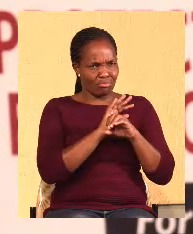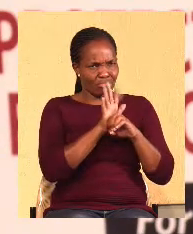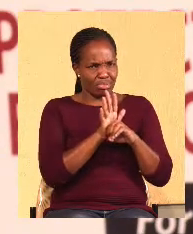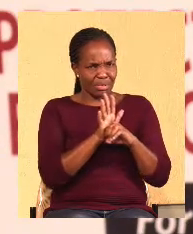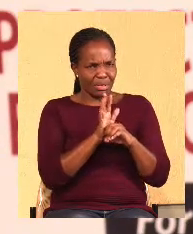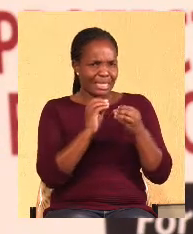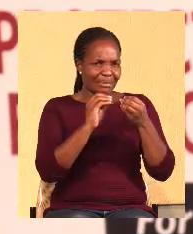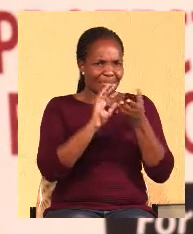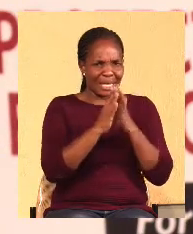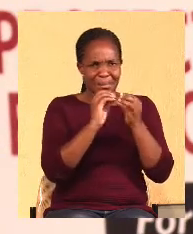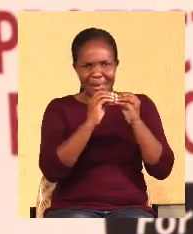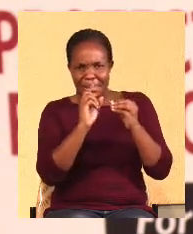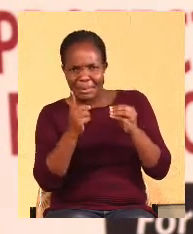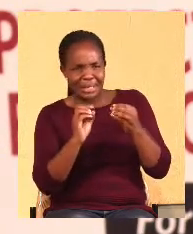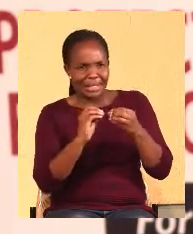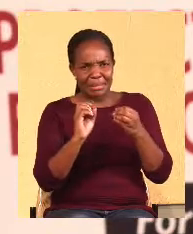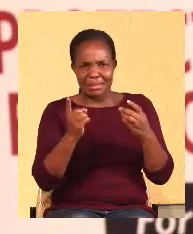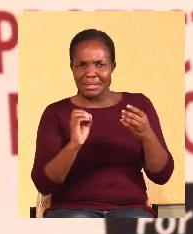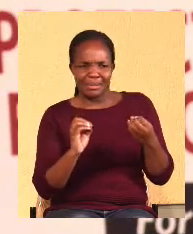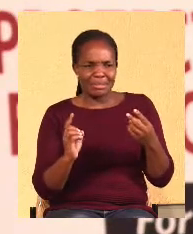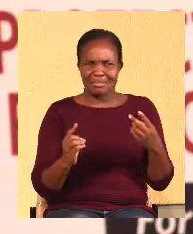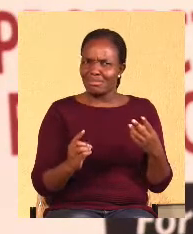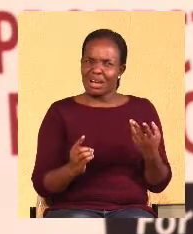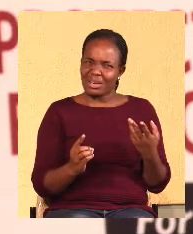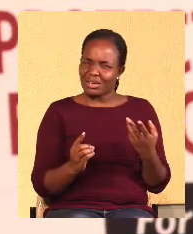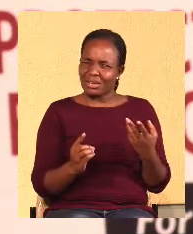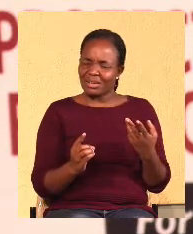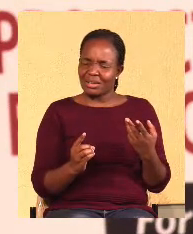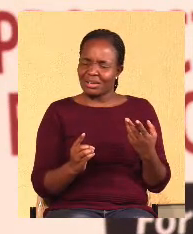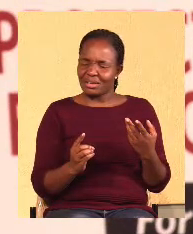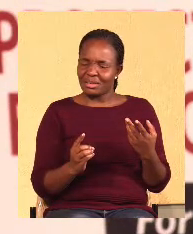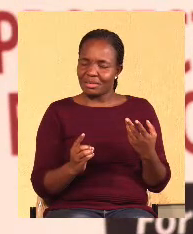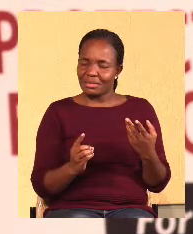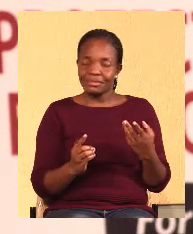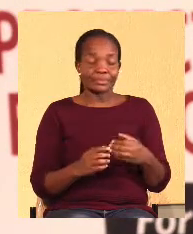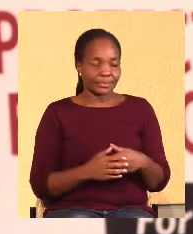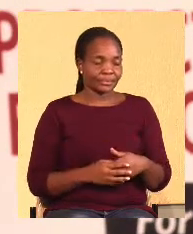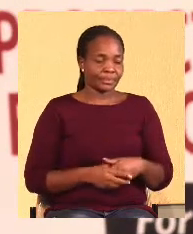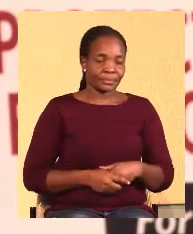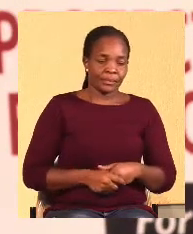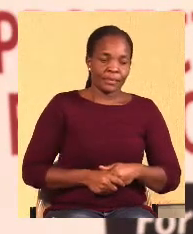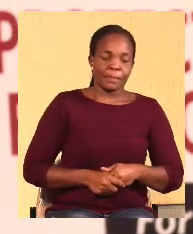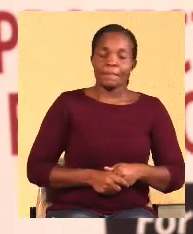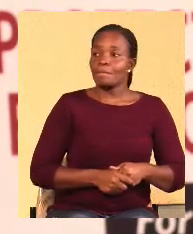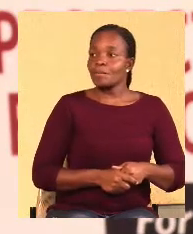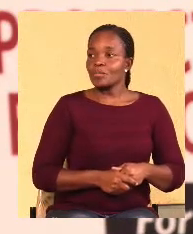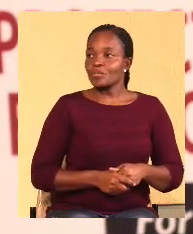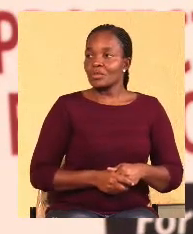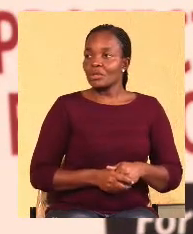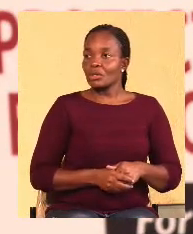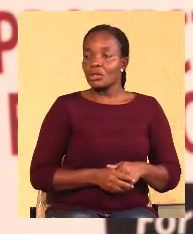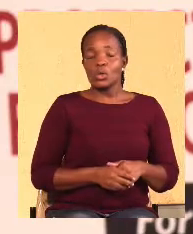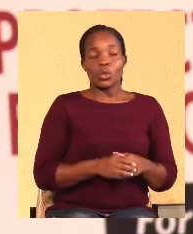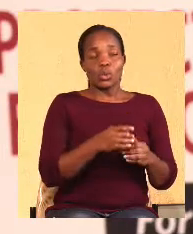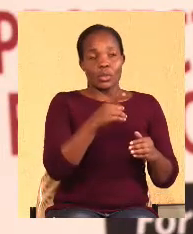the case definition, specifically for COVID-19, which we have adopted from